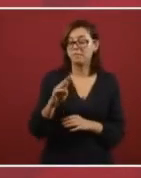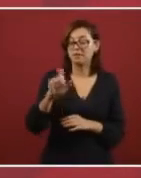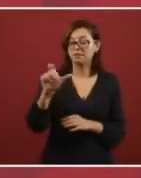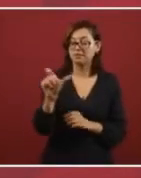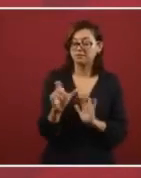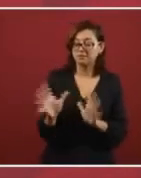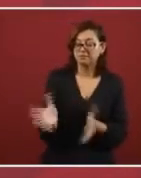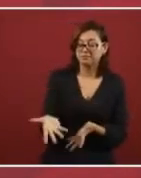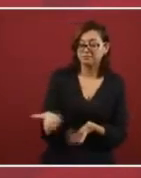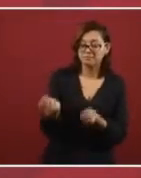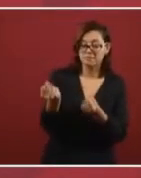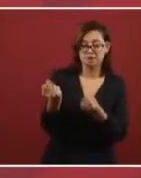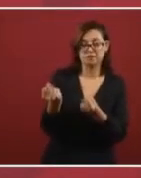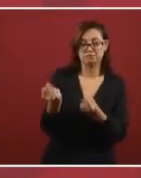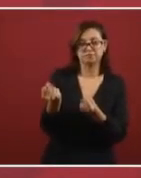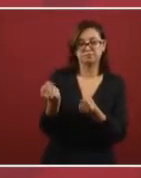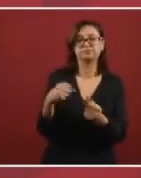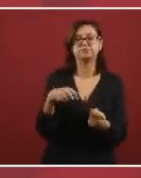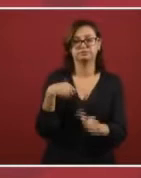rescue Pemex,